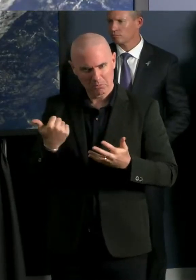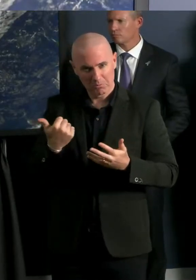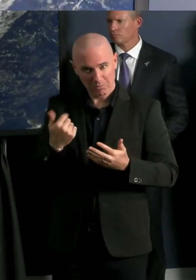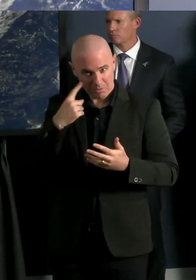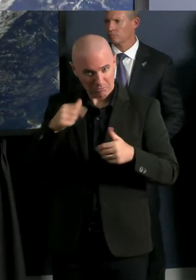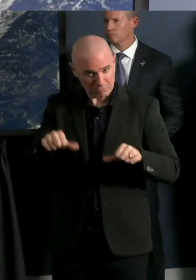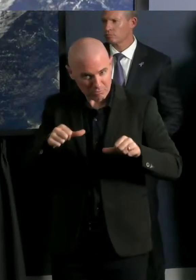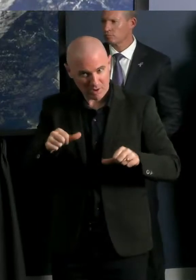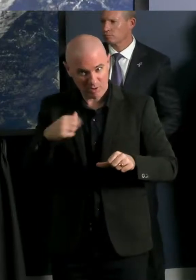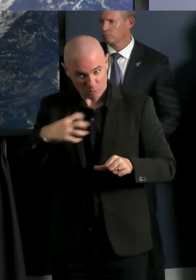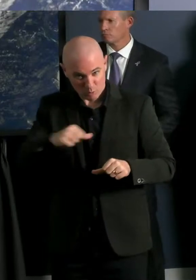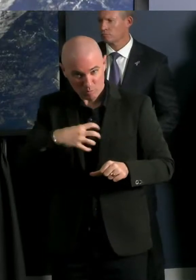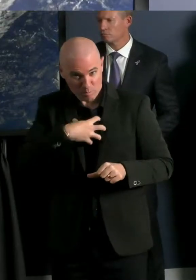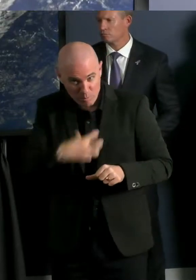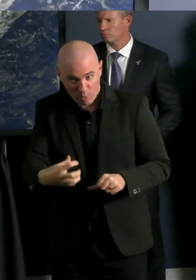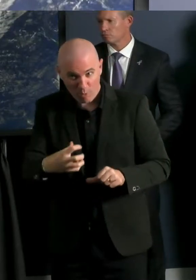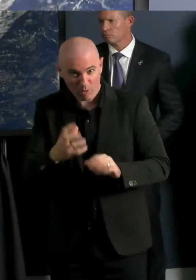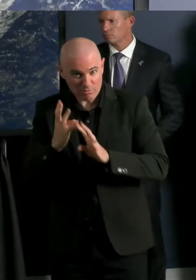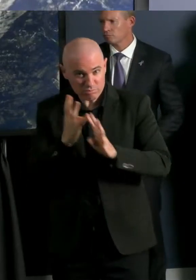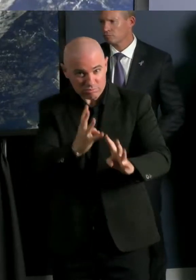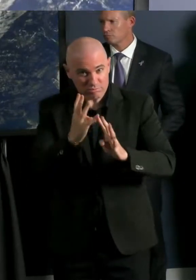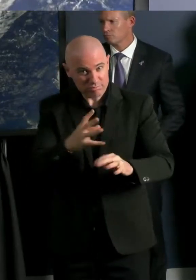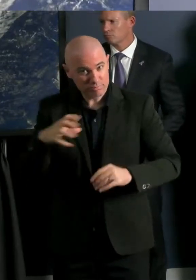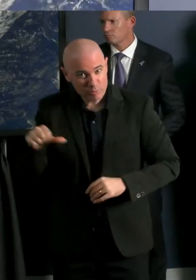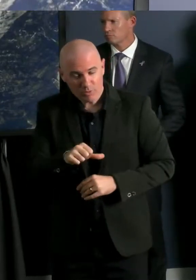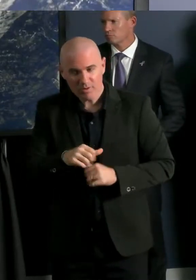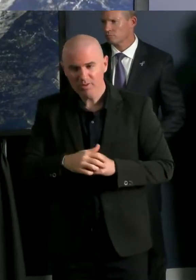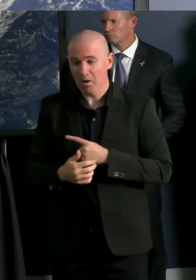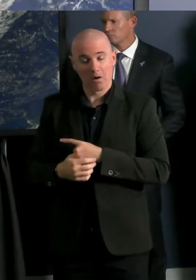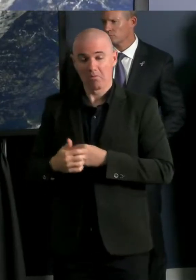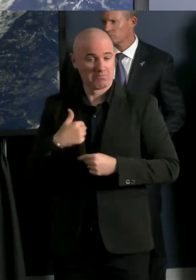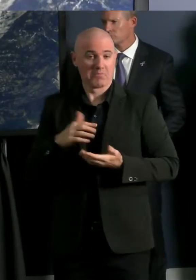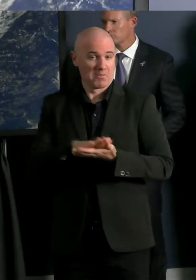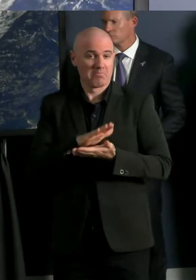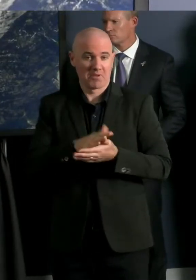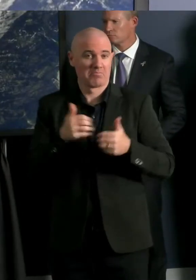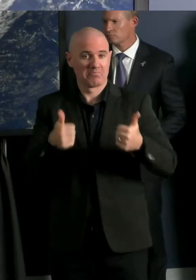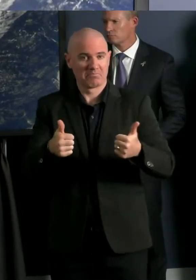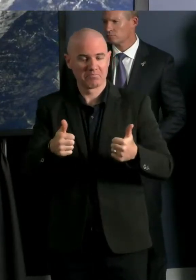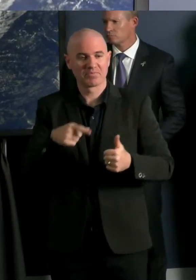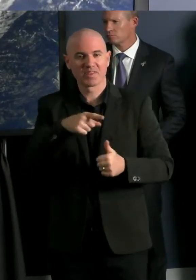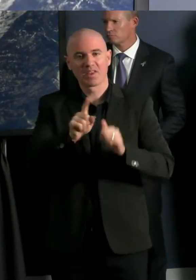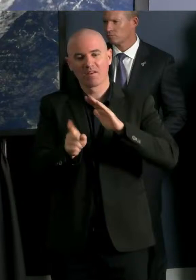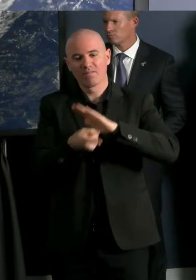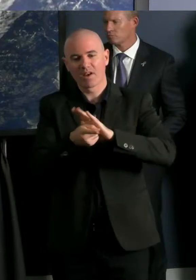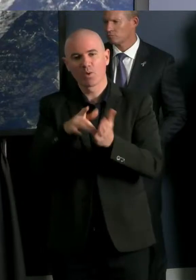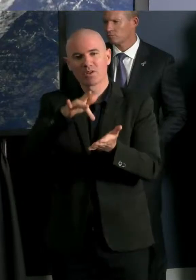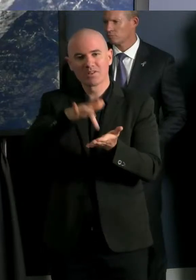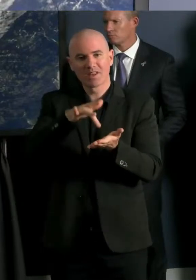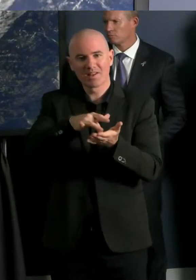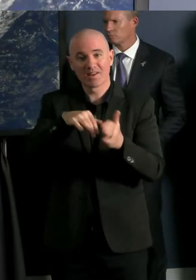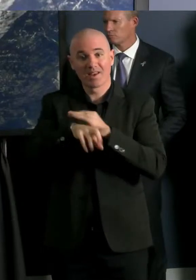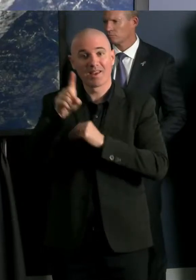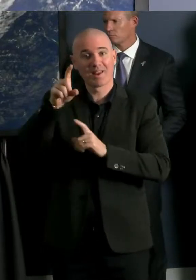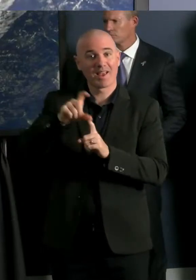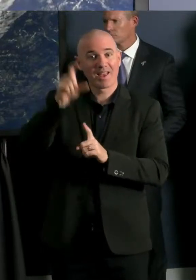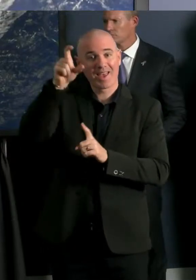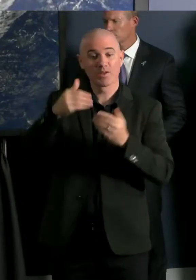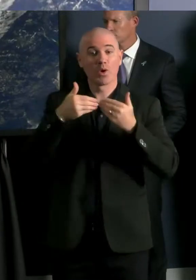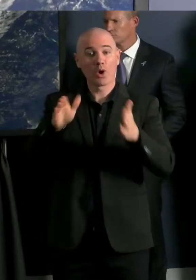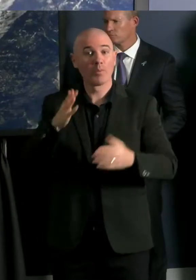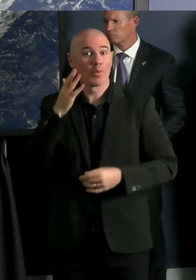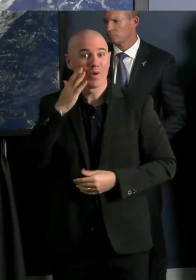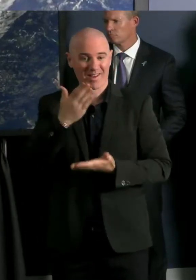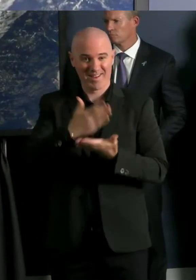homes now? No, I'm very satisfied with that number. We opened those evacuation centres in Cairns at 10:30 this morning, and